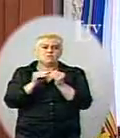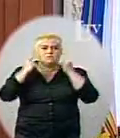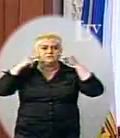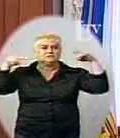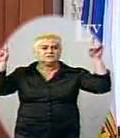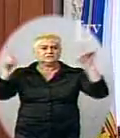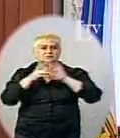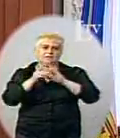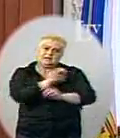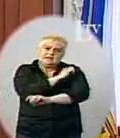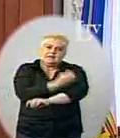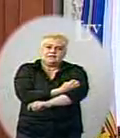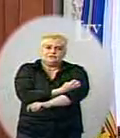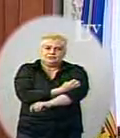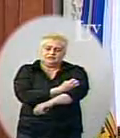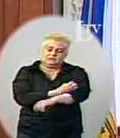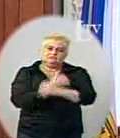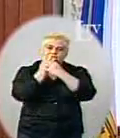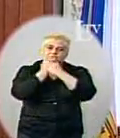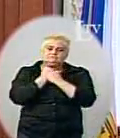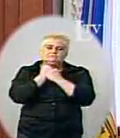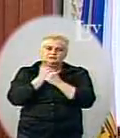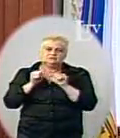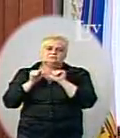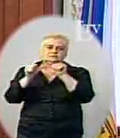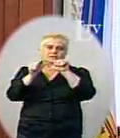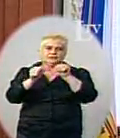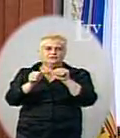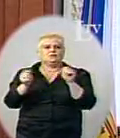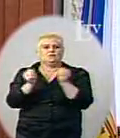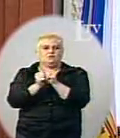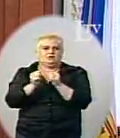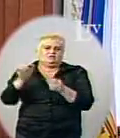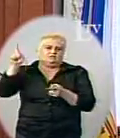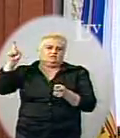energy future we need and deserve.